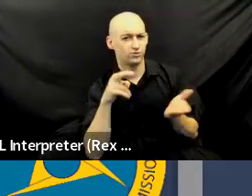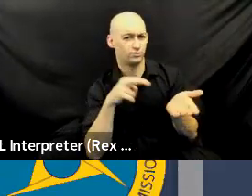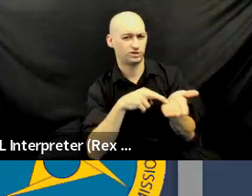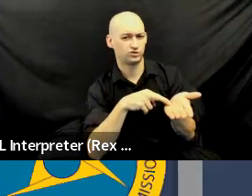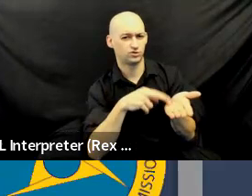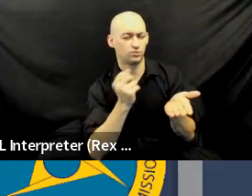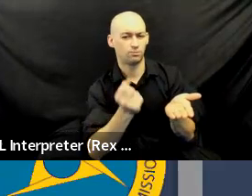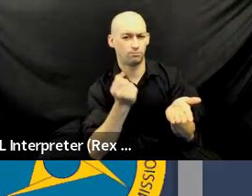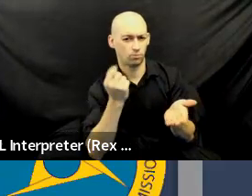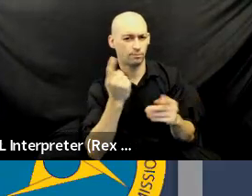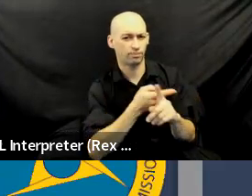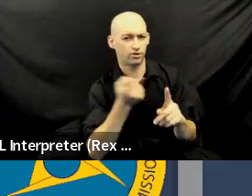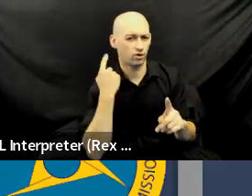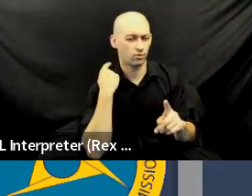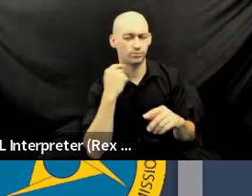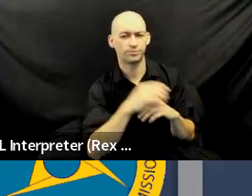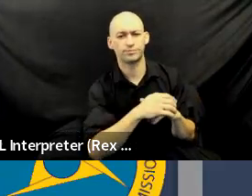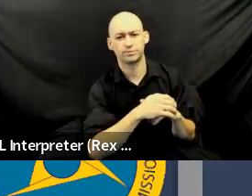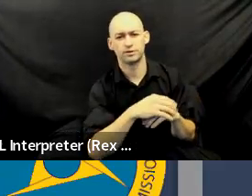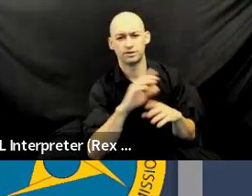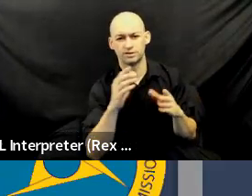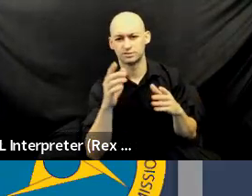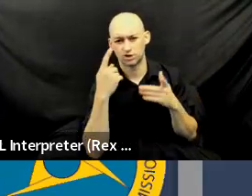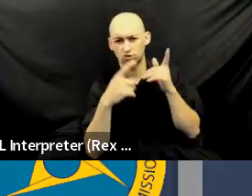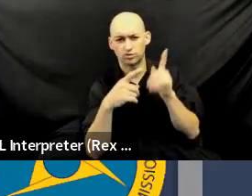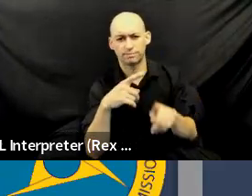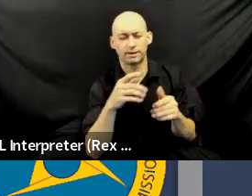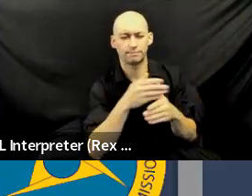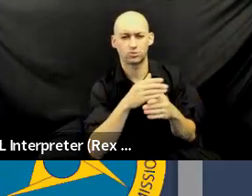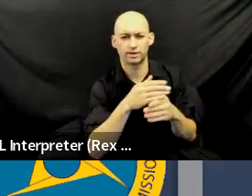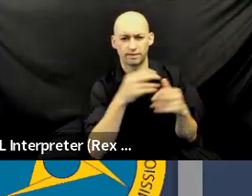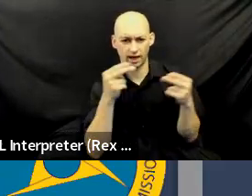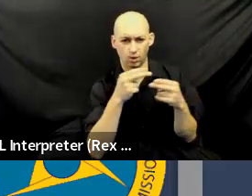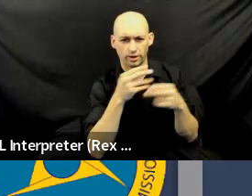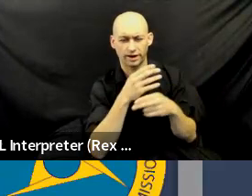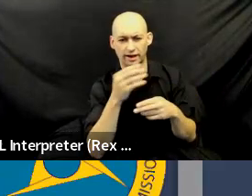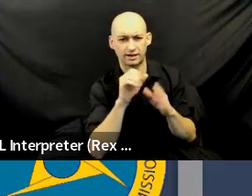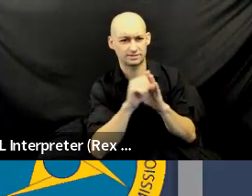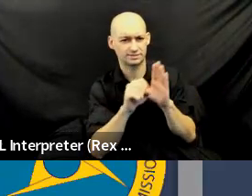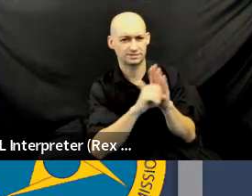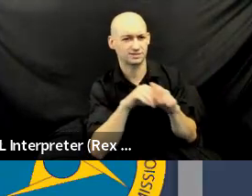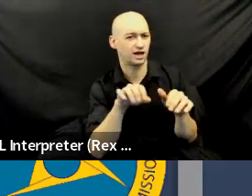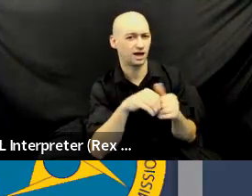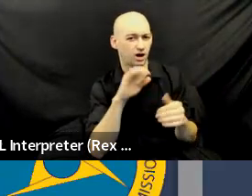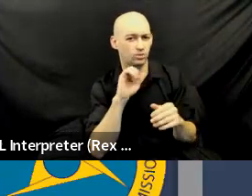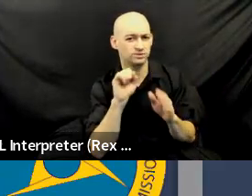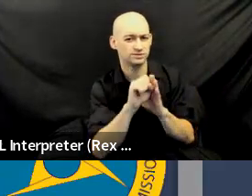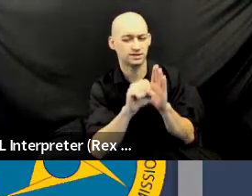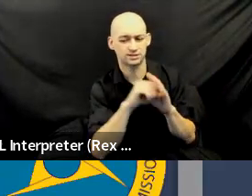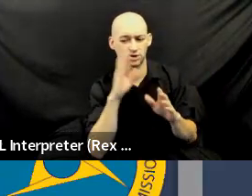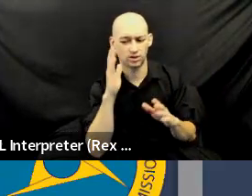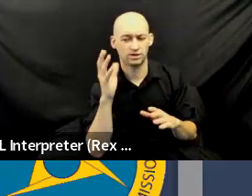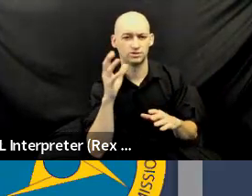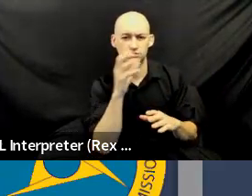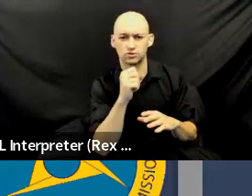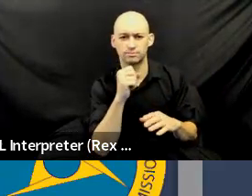this agreement is between Federal Highway and the states, and it establishes how states will assume responsibilities under Title 23.